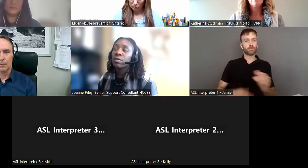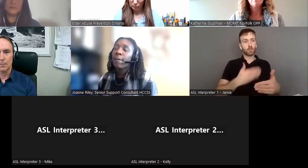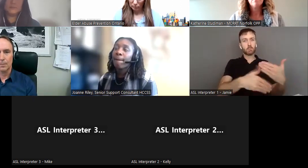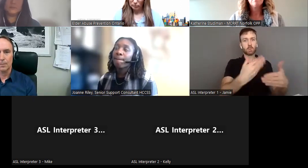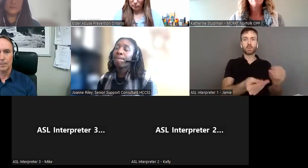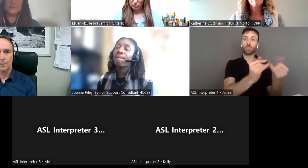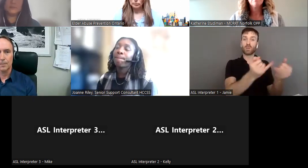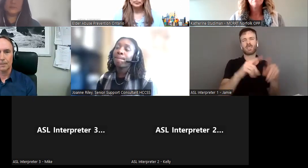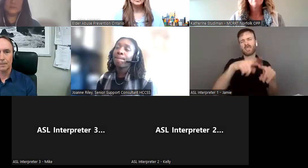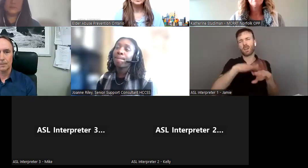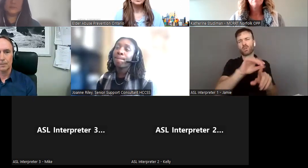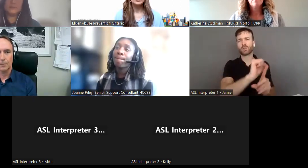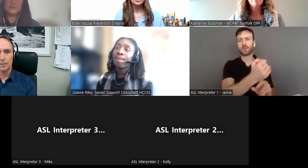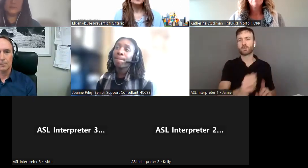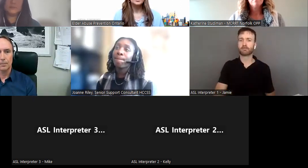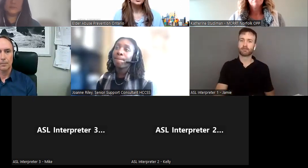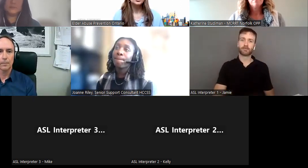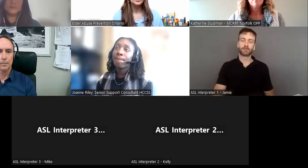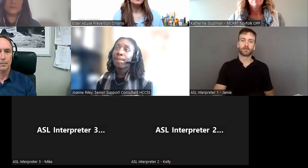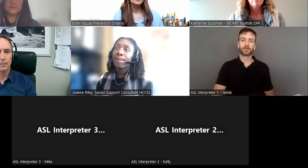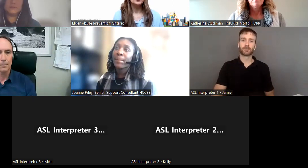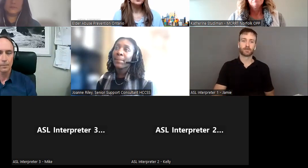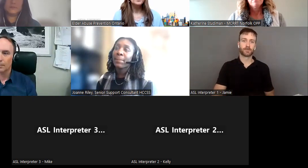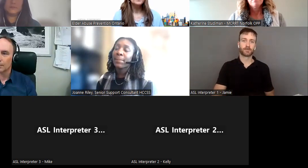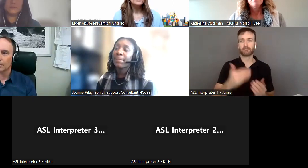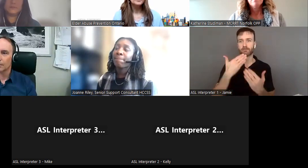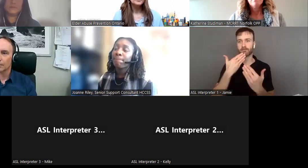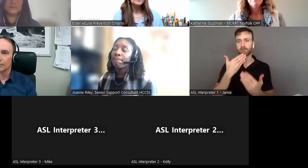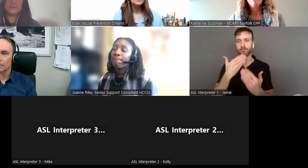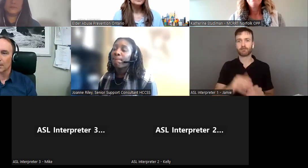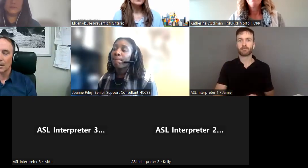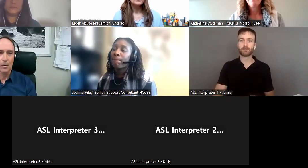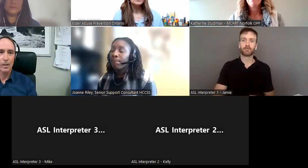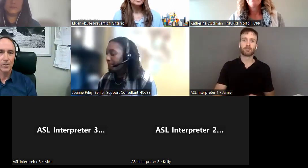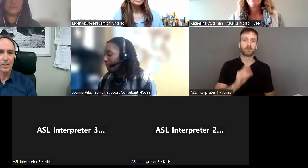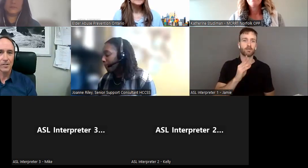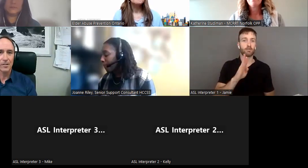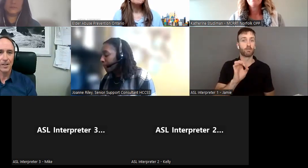situation is. Great. Thank you, Joanne. Brad?